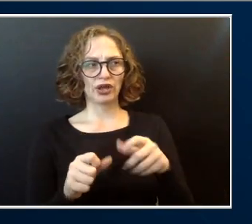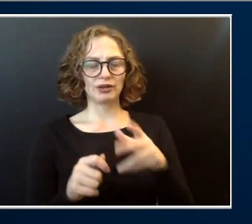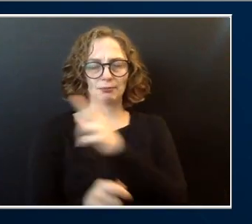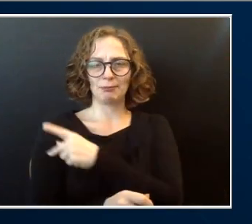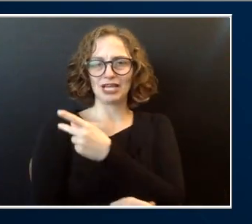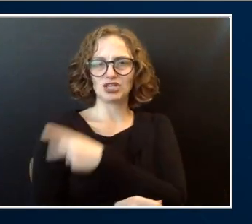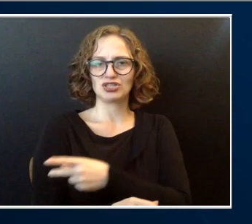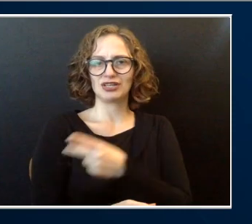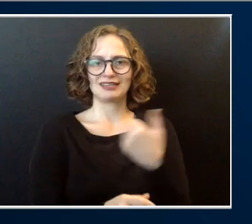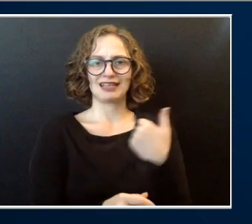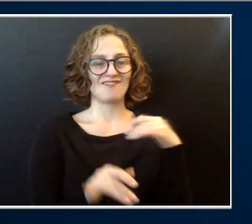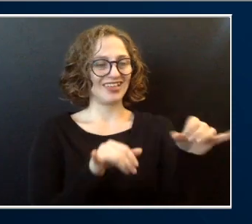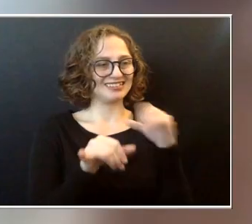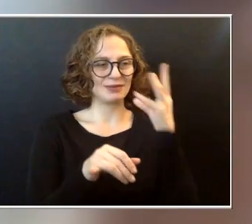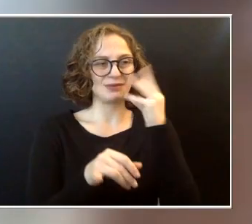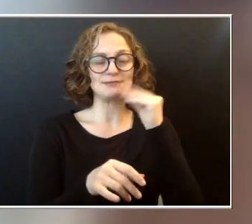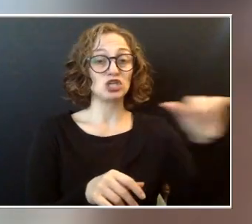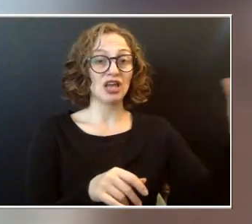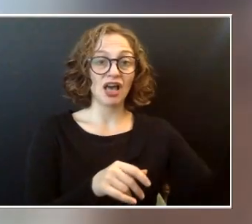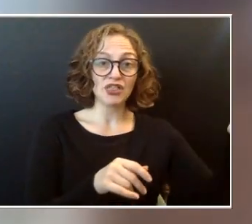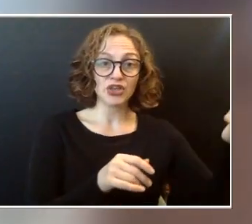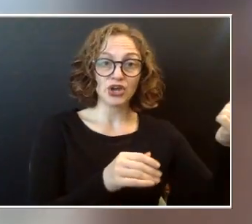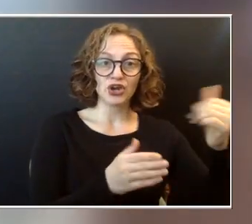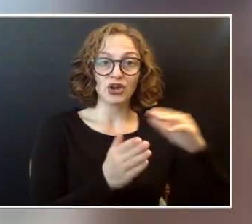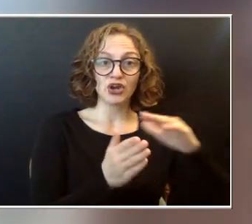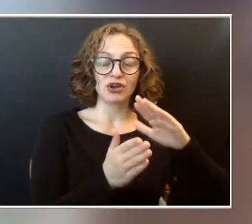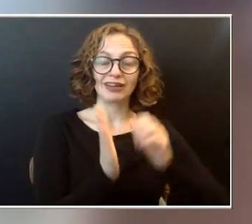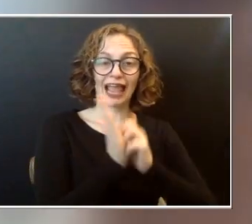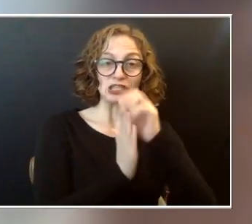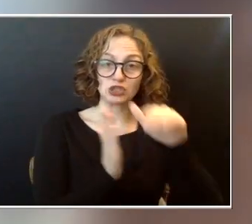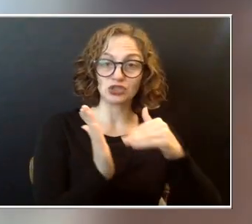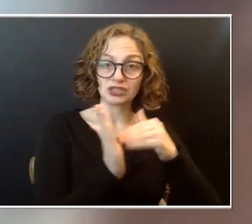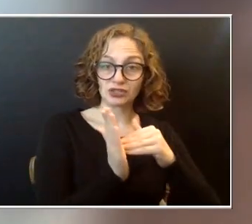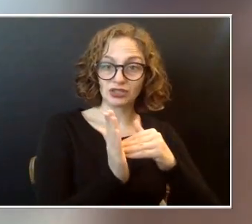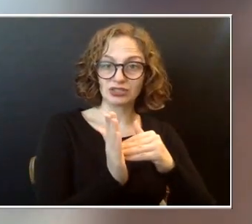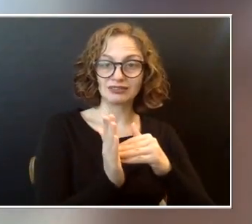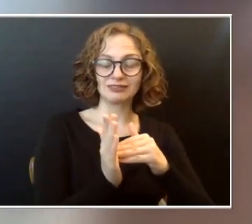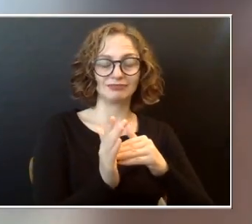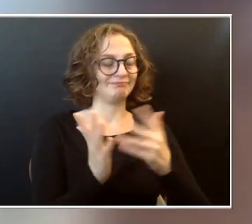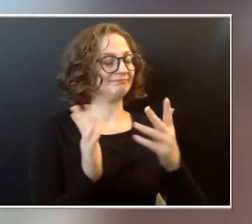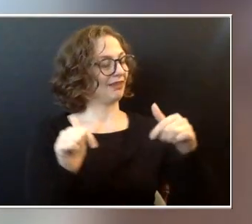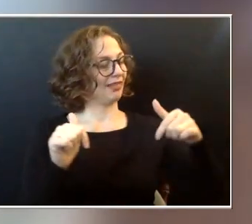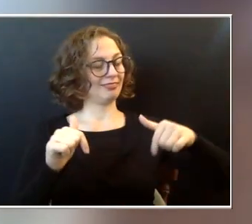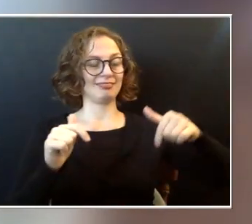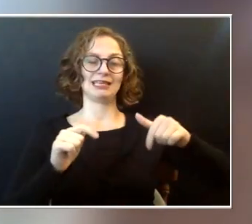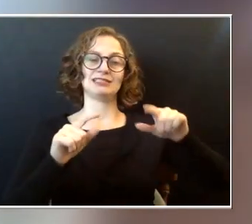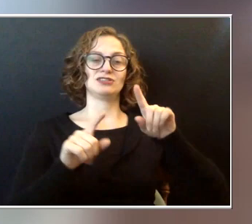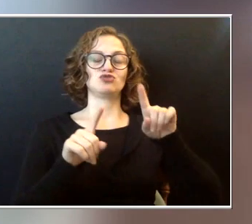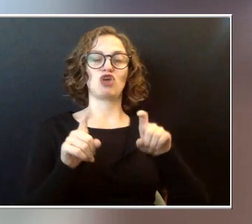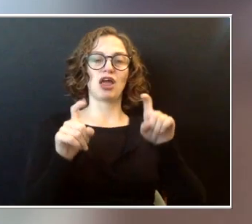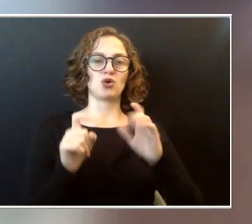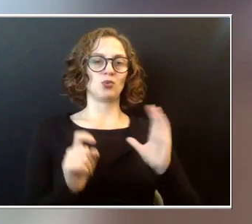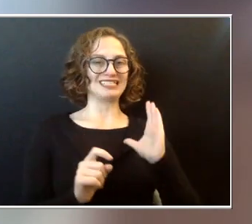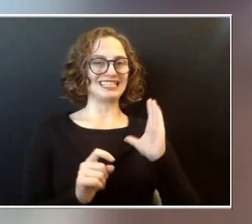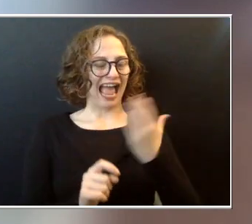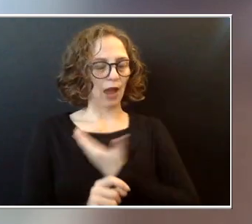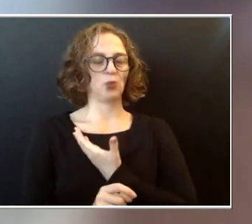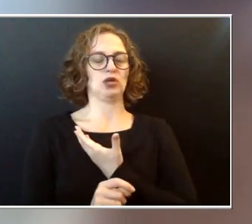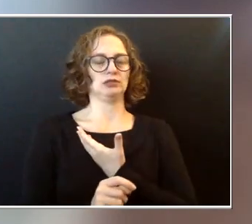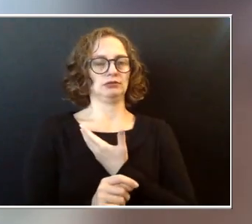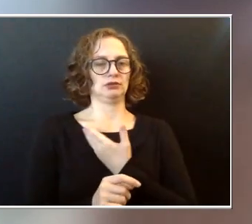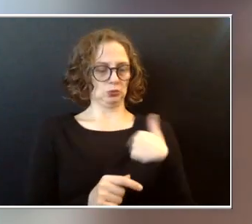cancer centers? So this was actually our trial designed by us and supported by us. So it was only open here at